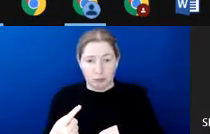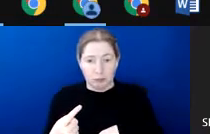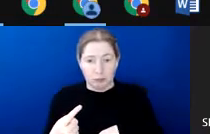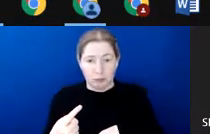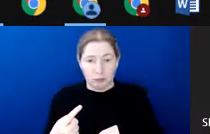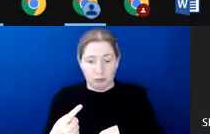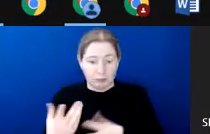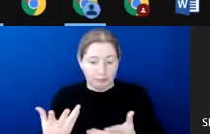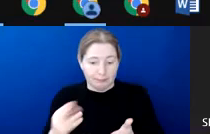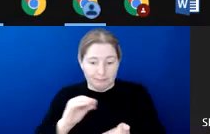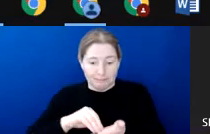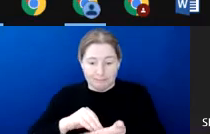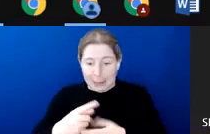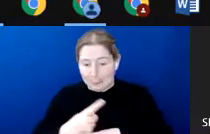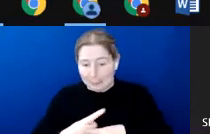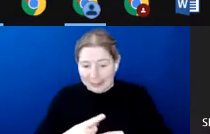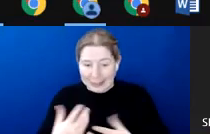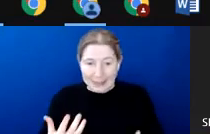put a description.